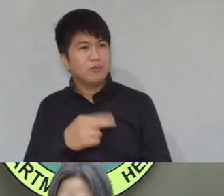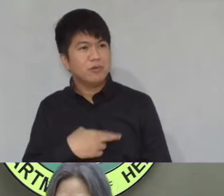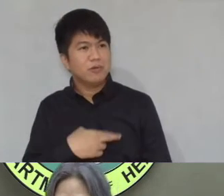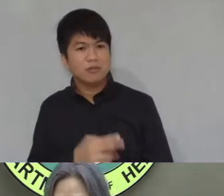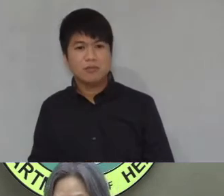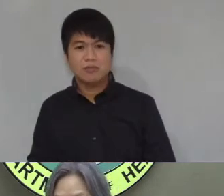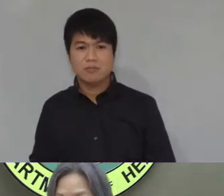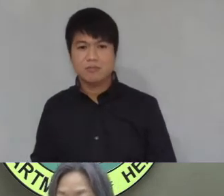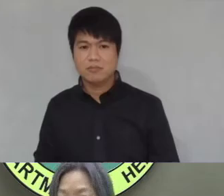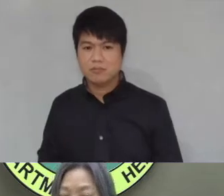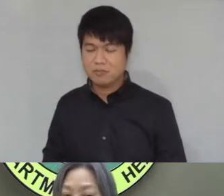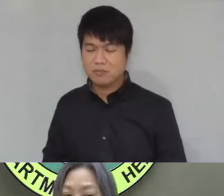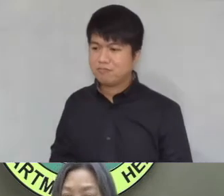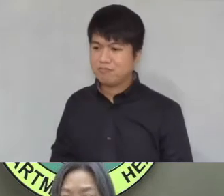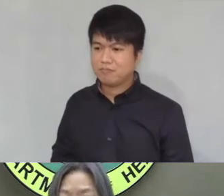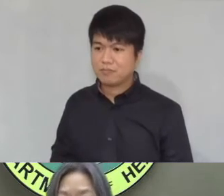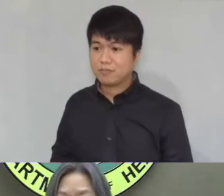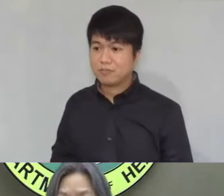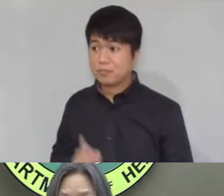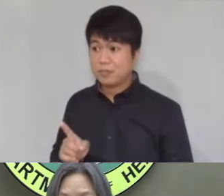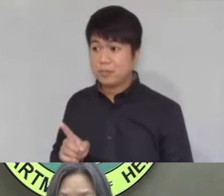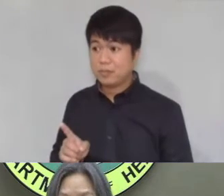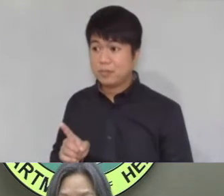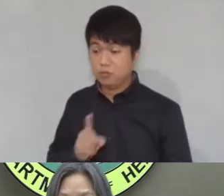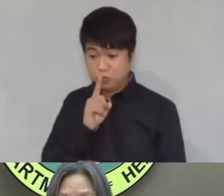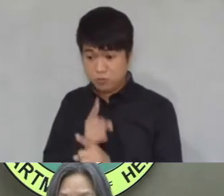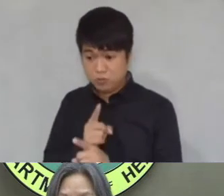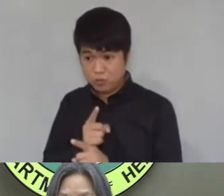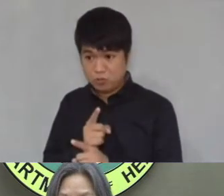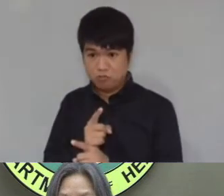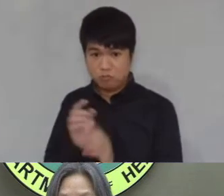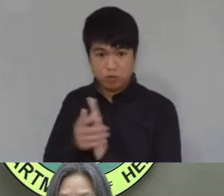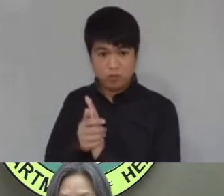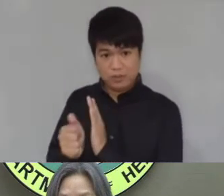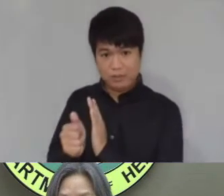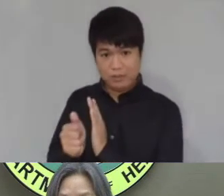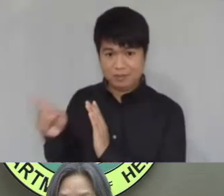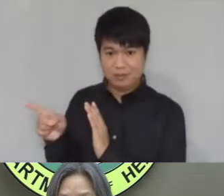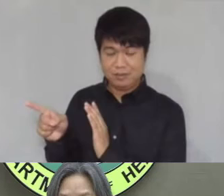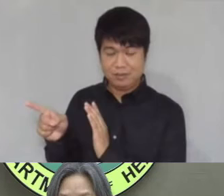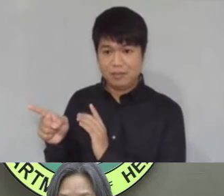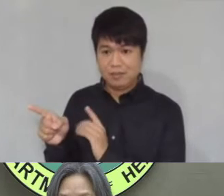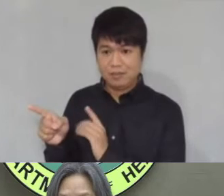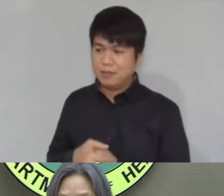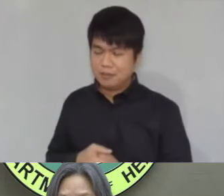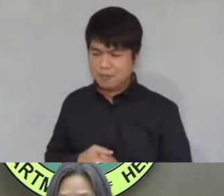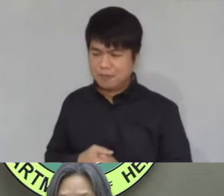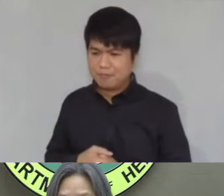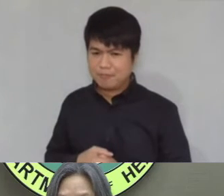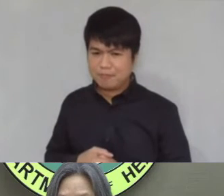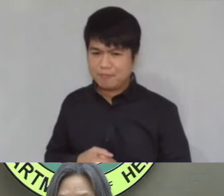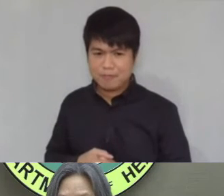think? So the question is, how can PMA ensure competency for e-health?